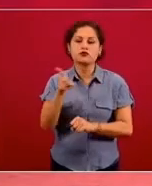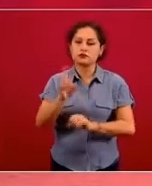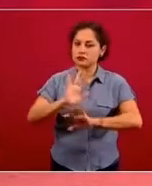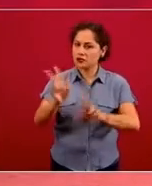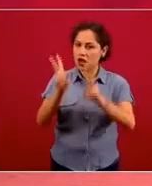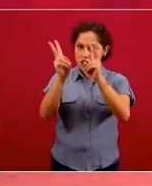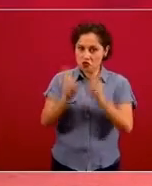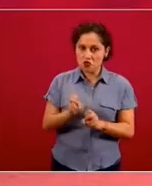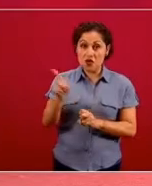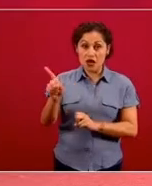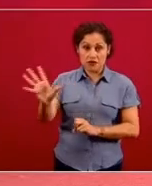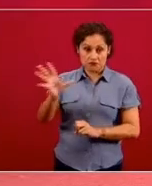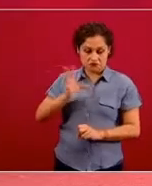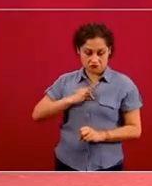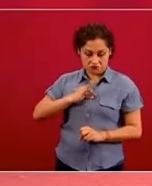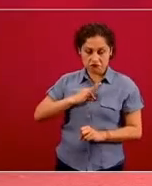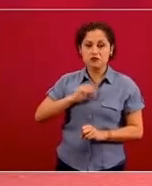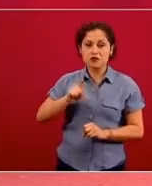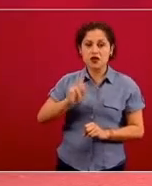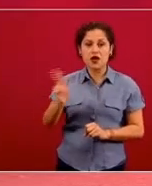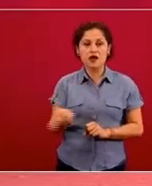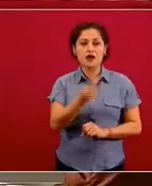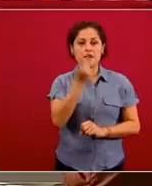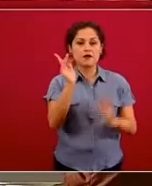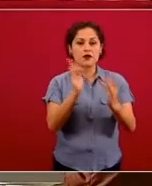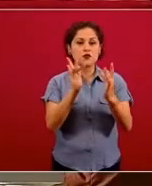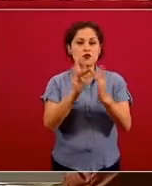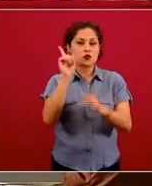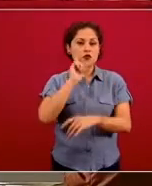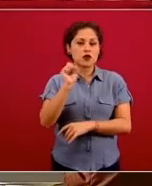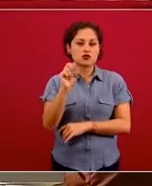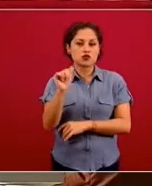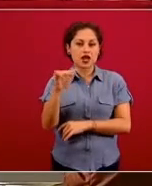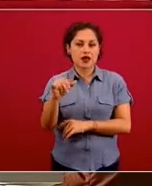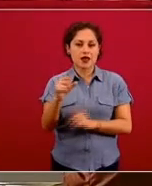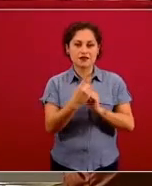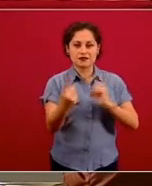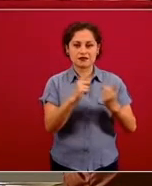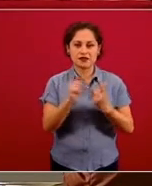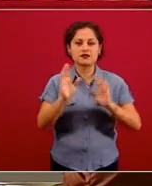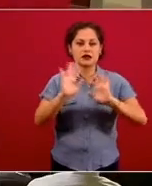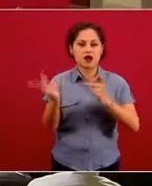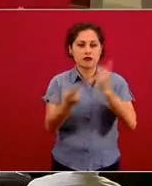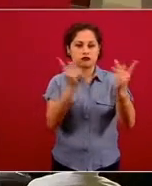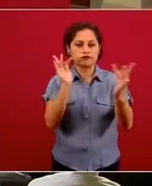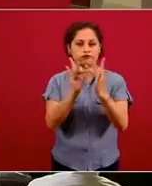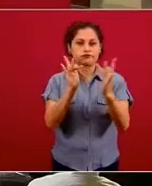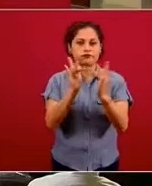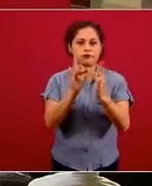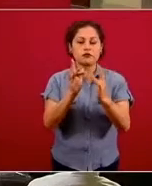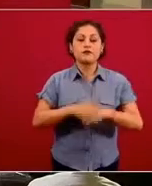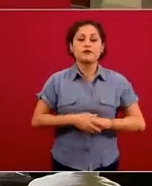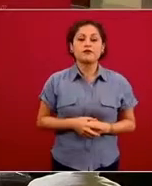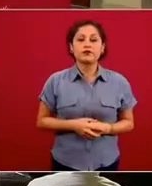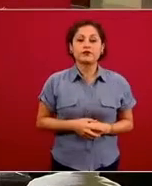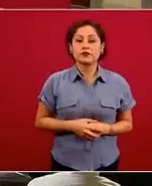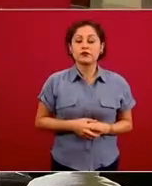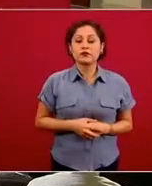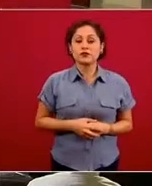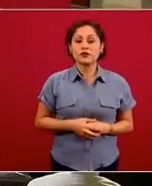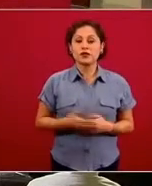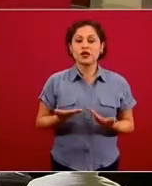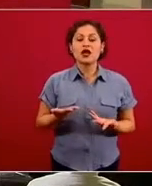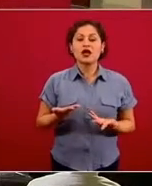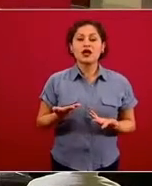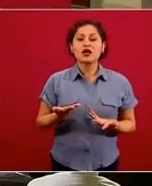the application, and he told me. He told me he's already asked Susanna safe distance a couple of things.